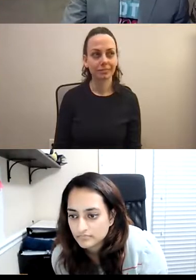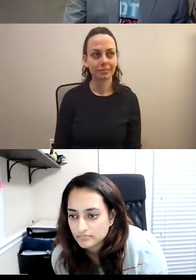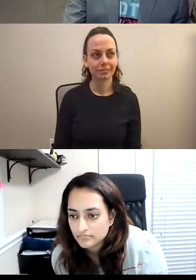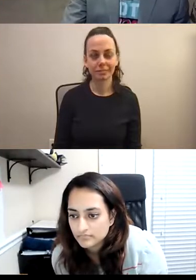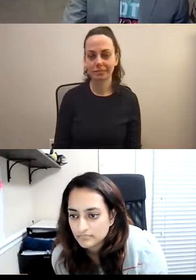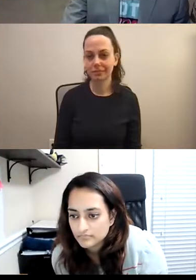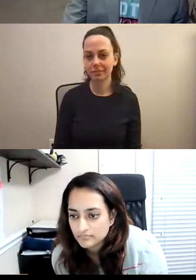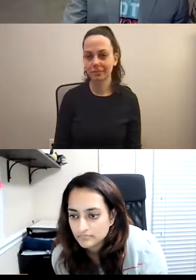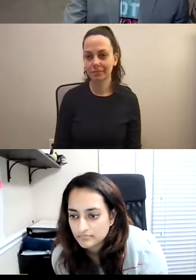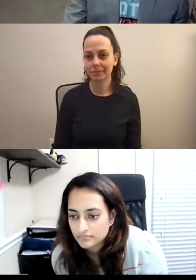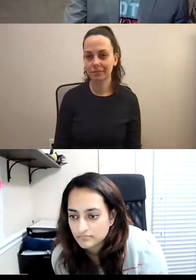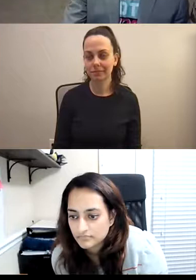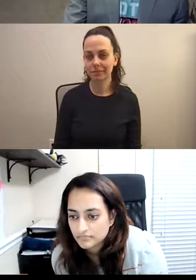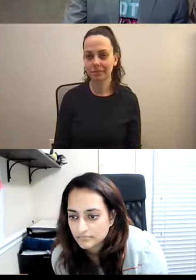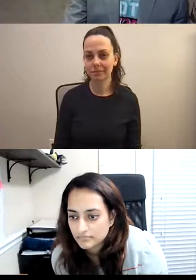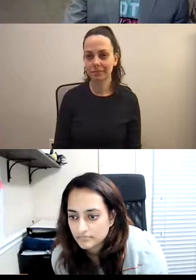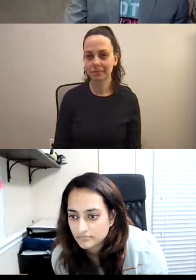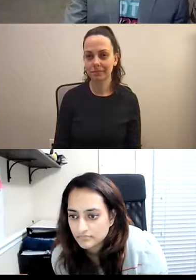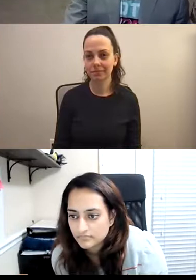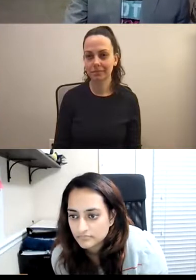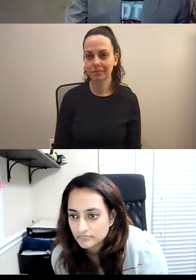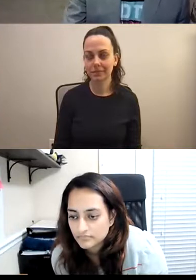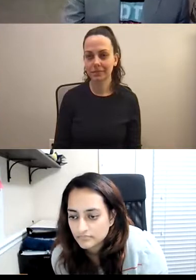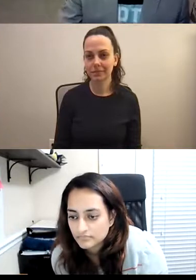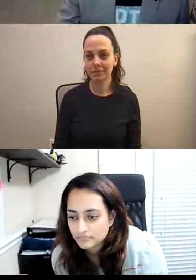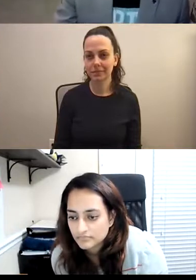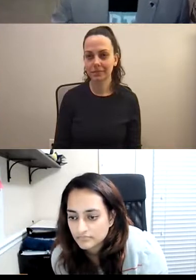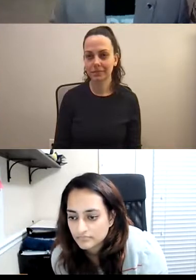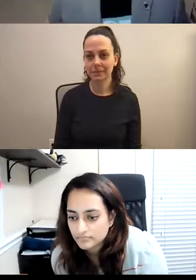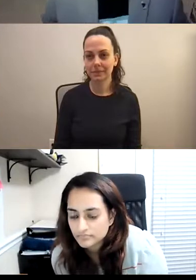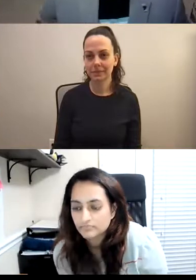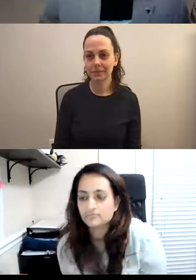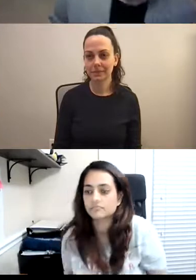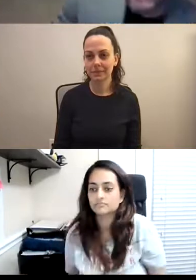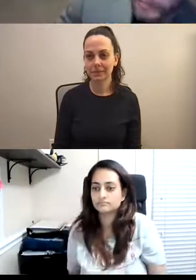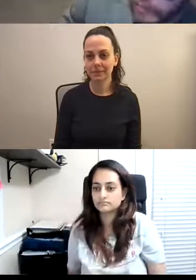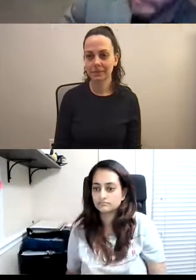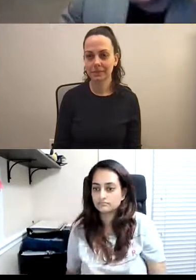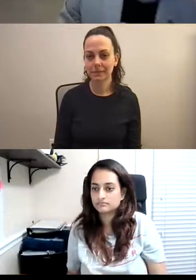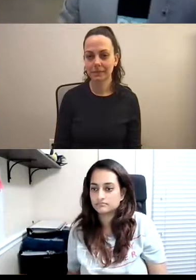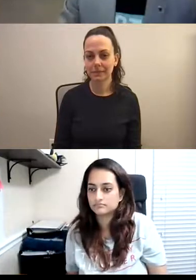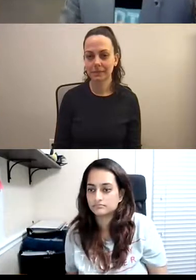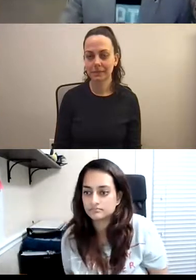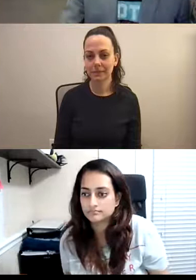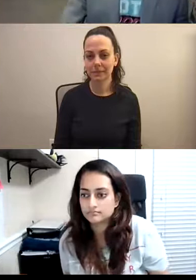the levels of our disability and what it means to care for us and those kind of things. In my particular situation,